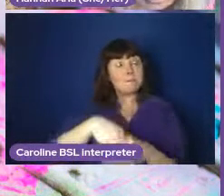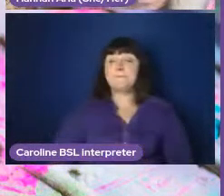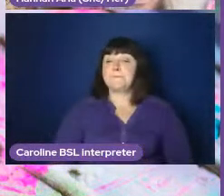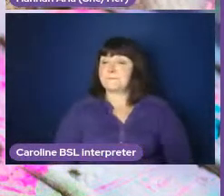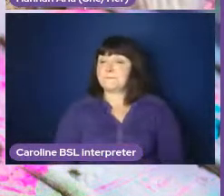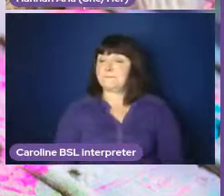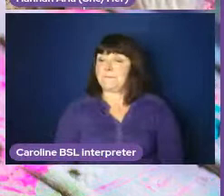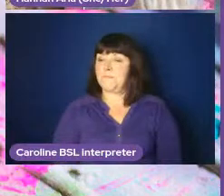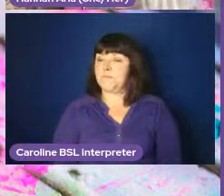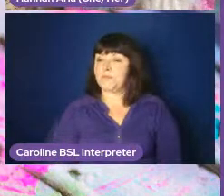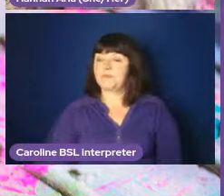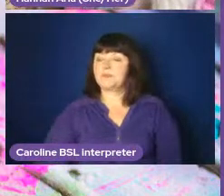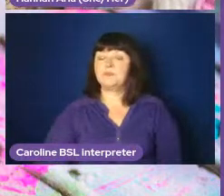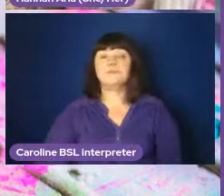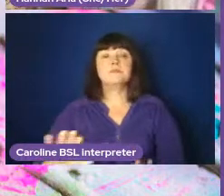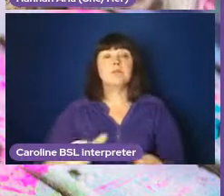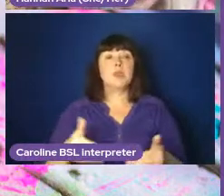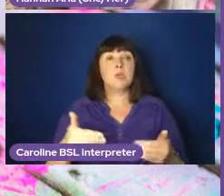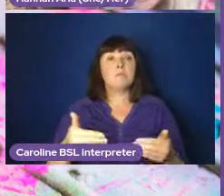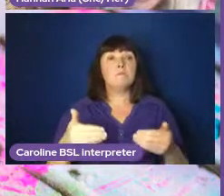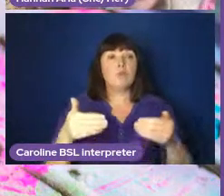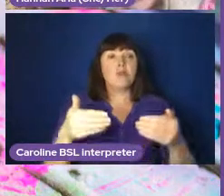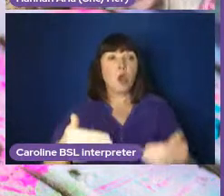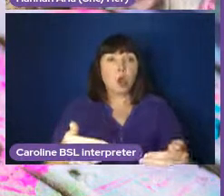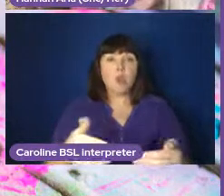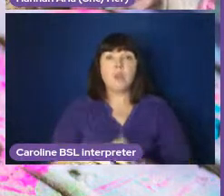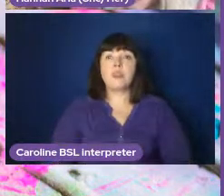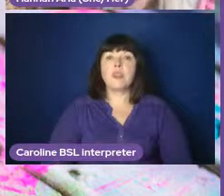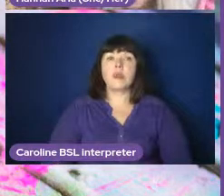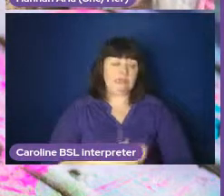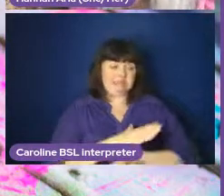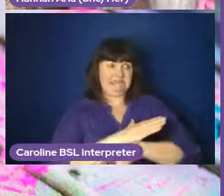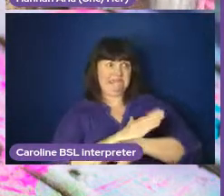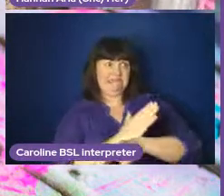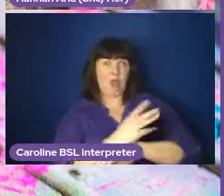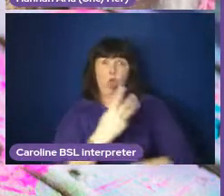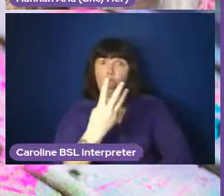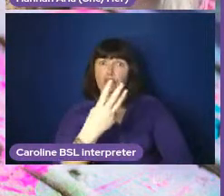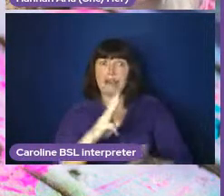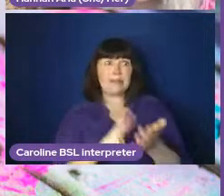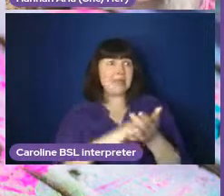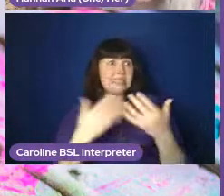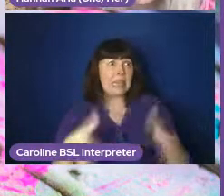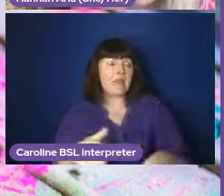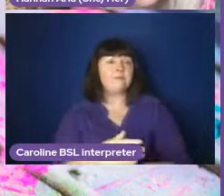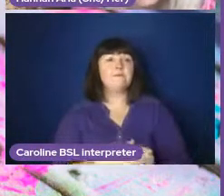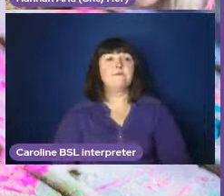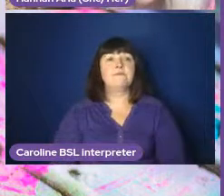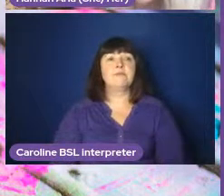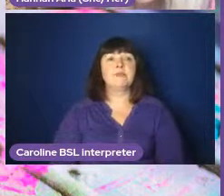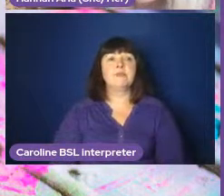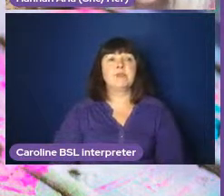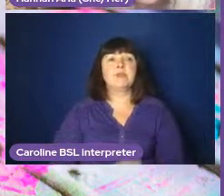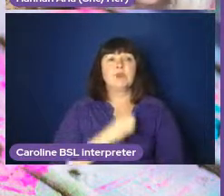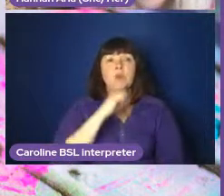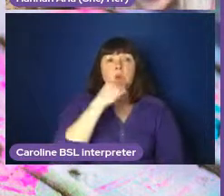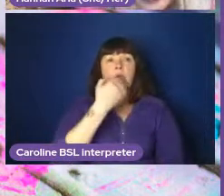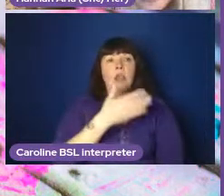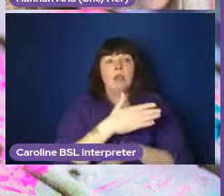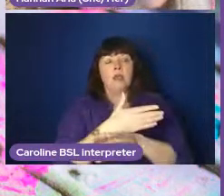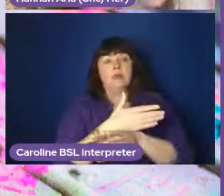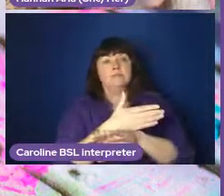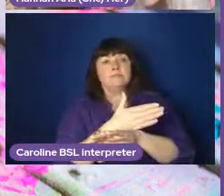Okay, moving on. Oh my goodness, we've got like 3 minutes left. So we're going to overrun, I'm afraid, but hopefully not by too